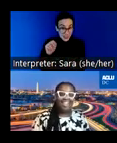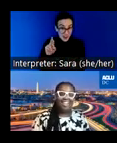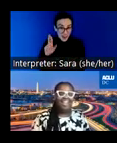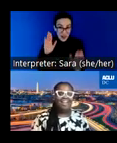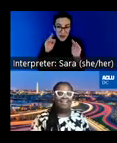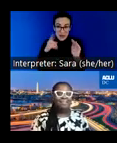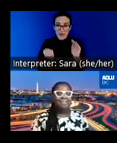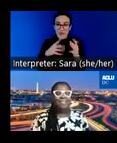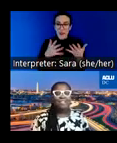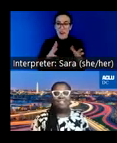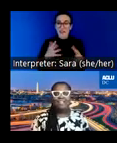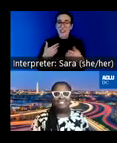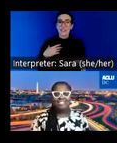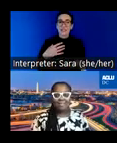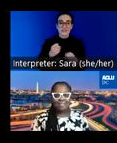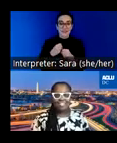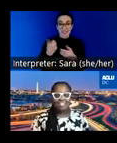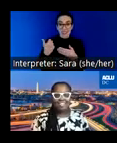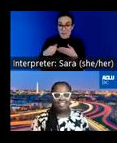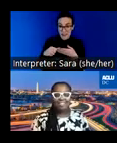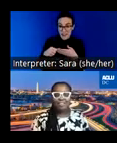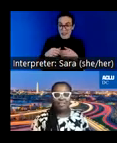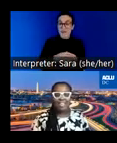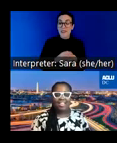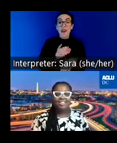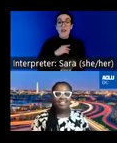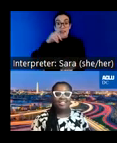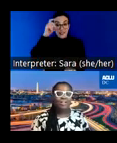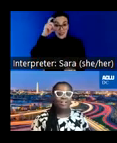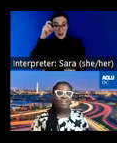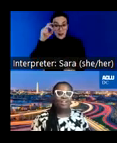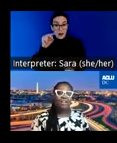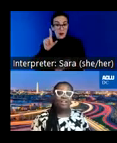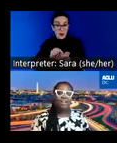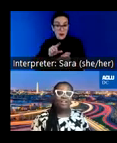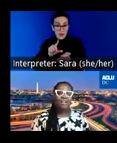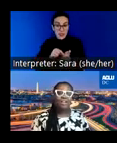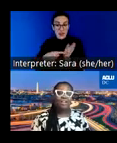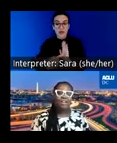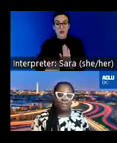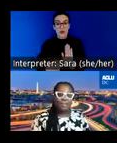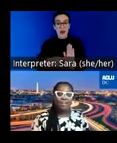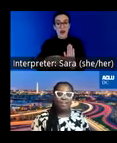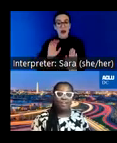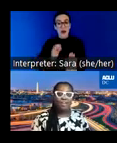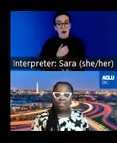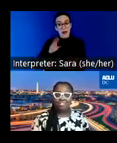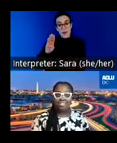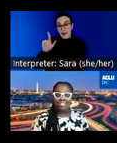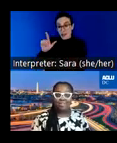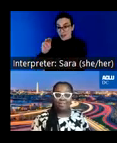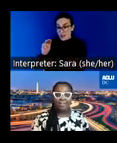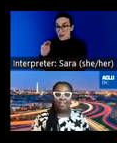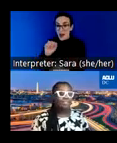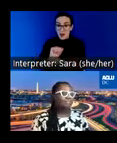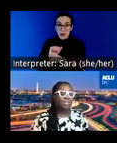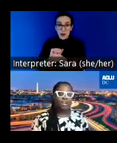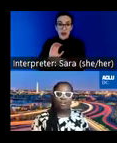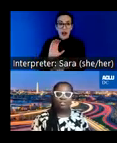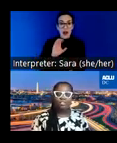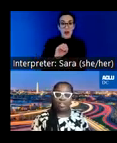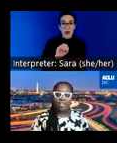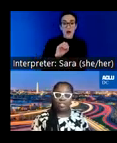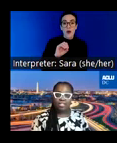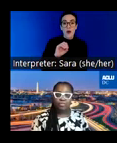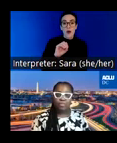far. Our summer newsletter showcased our Black Lives Matter work, our Court Watch DC work,